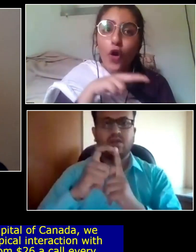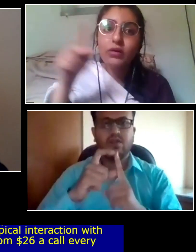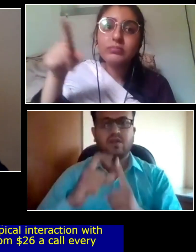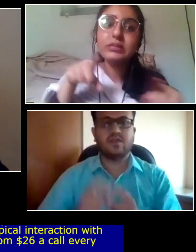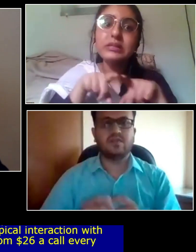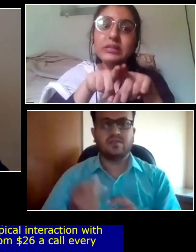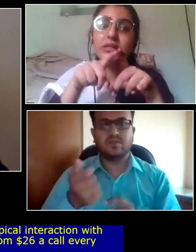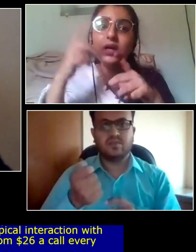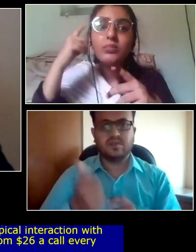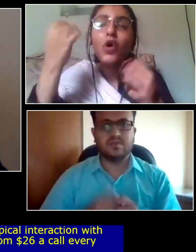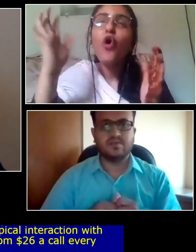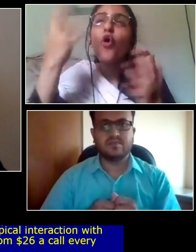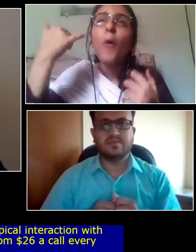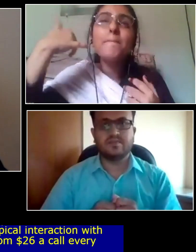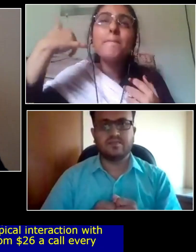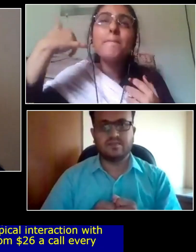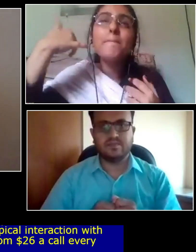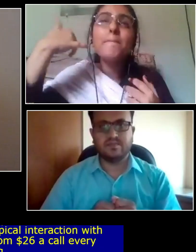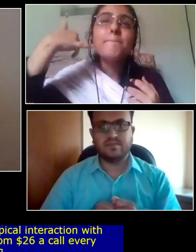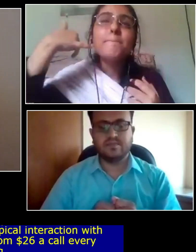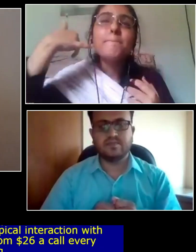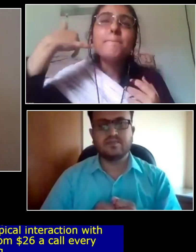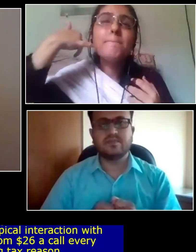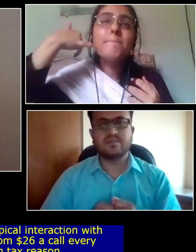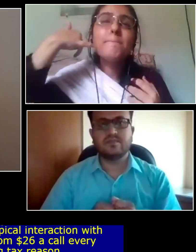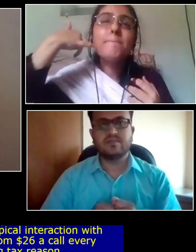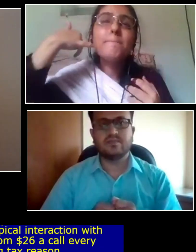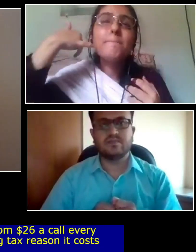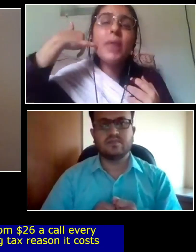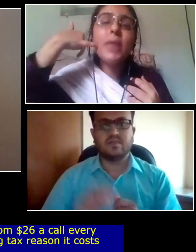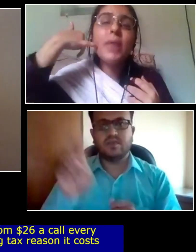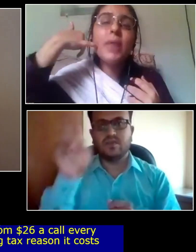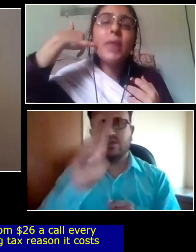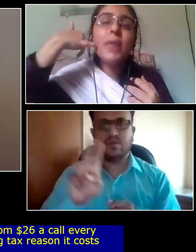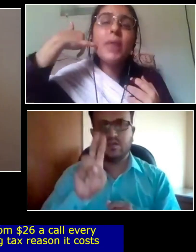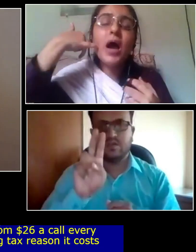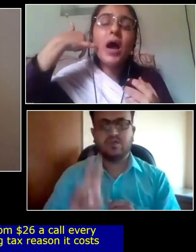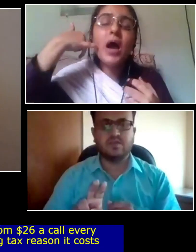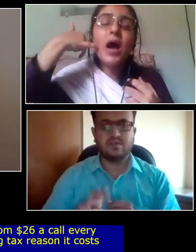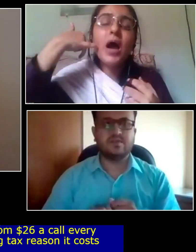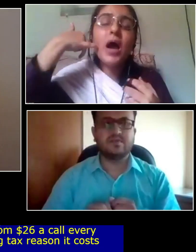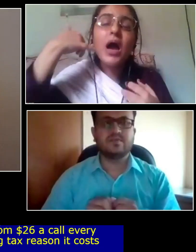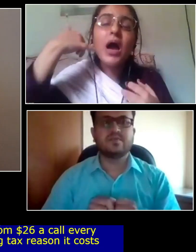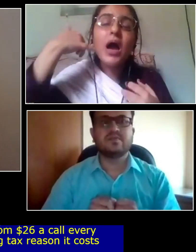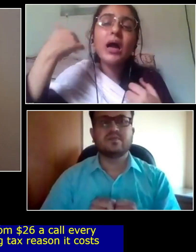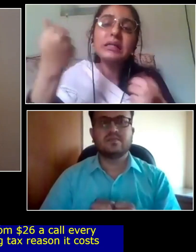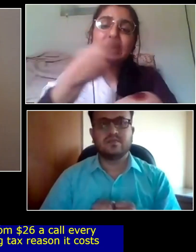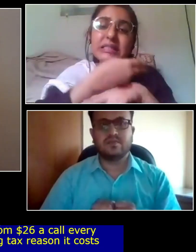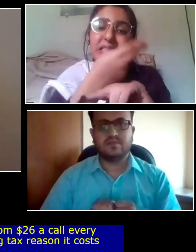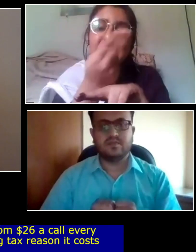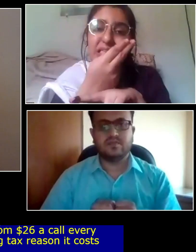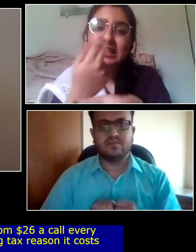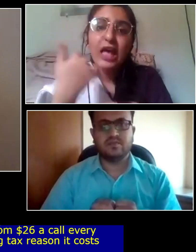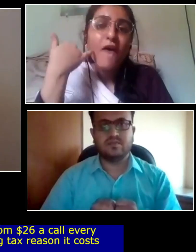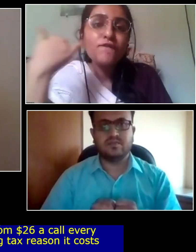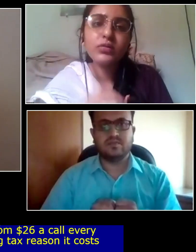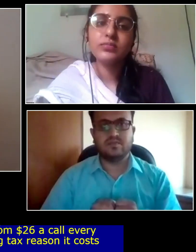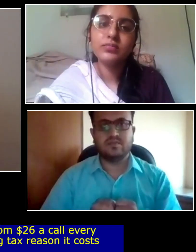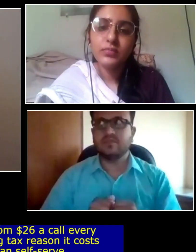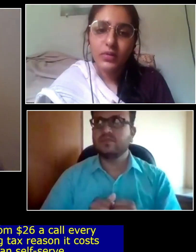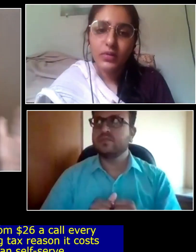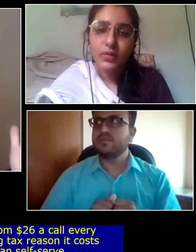costs $26 to answer the phone. But if someone can self-serve, it only costs 6 cents. And so if